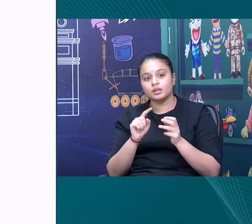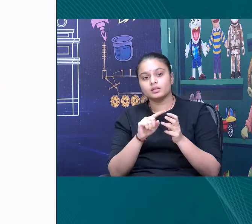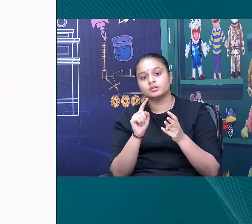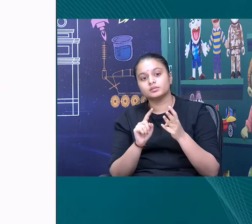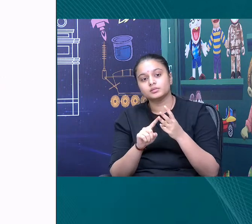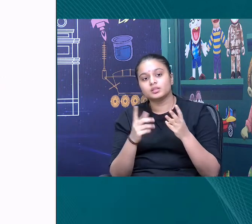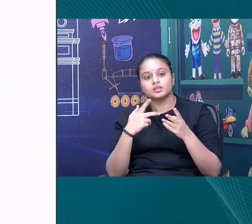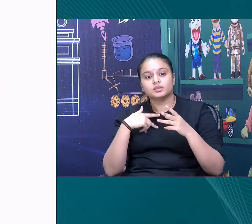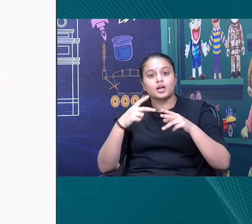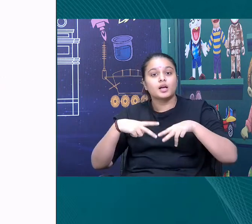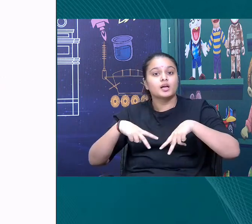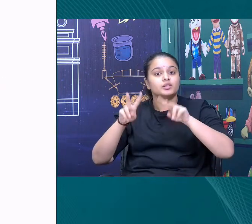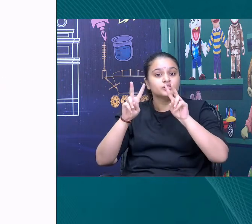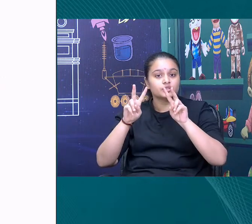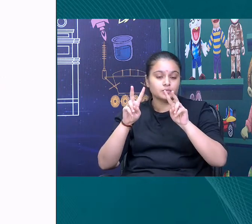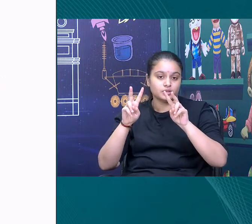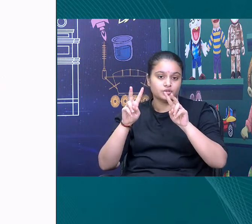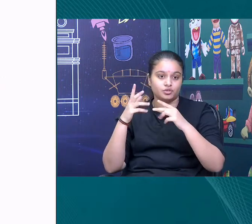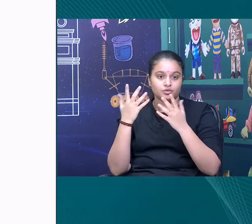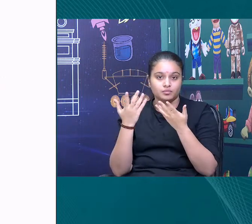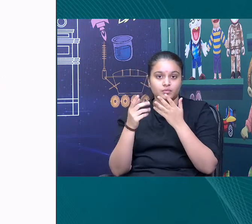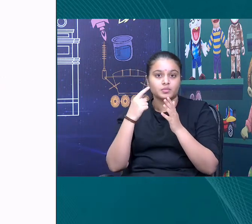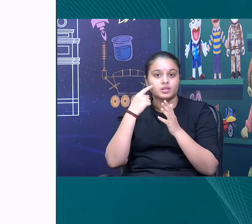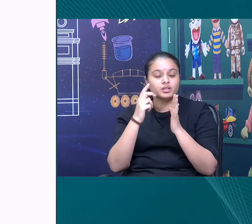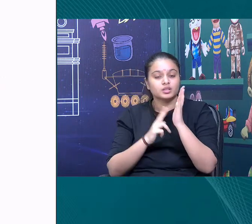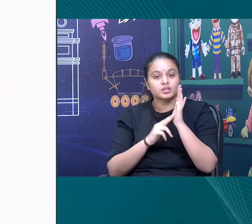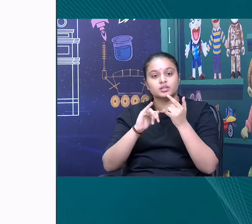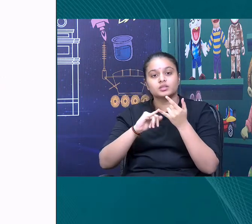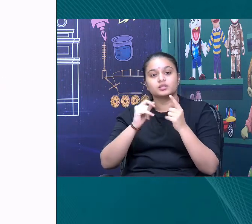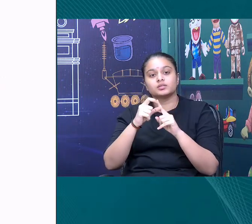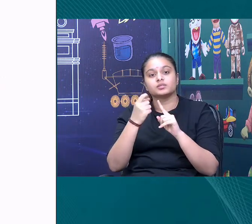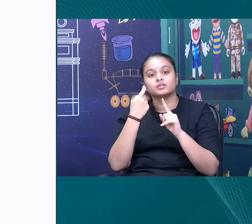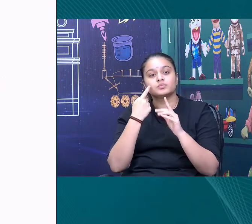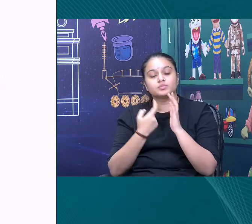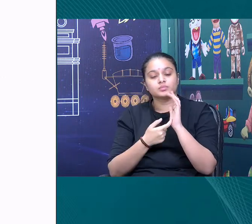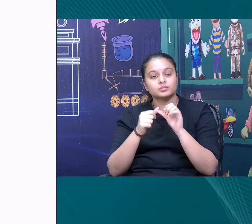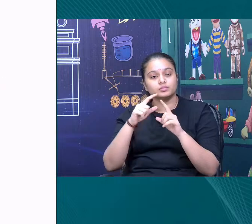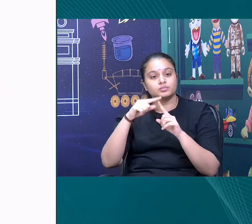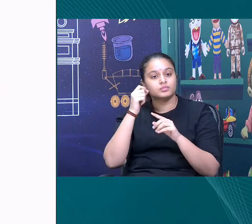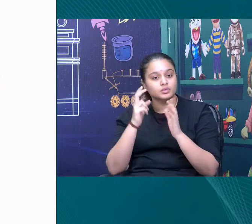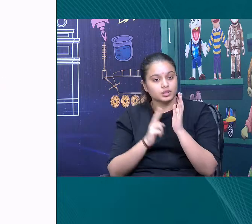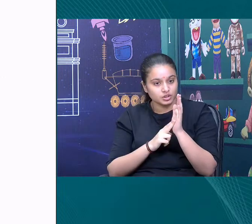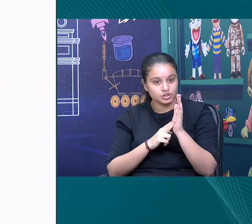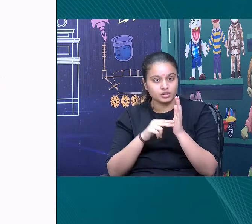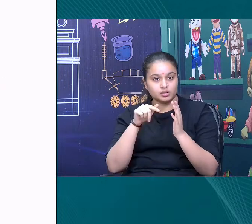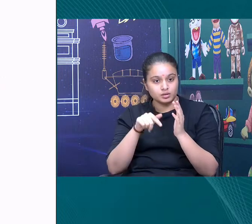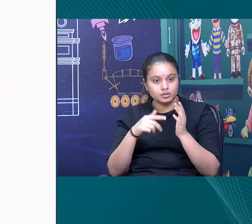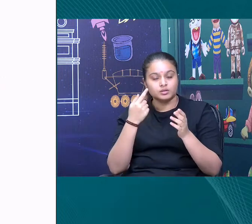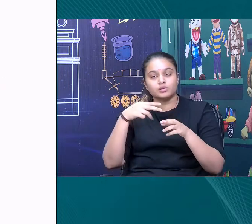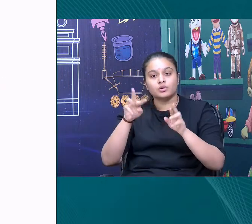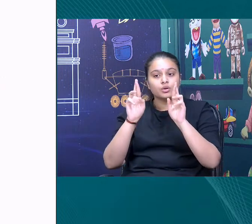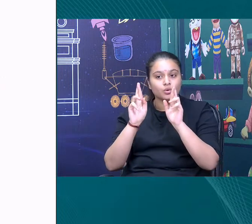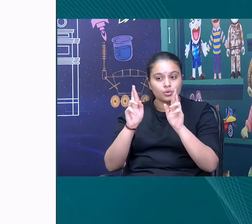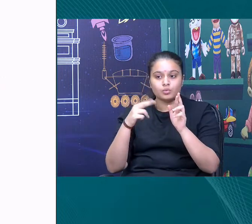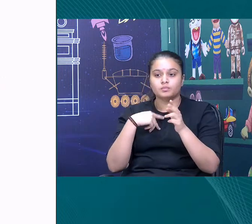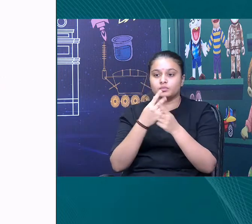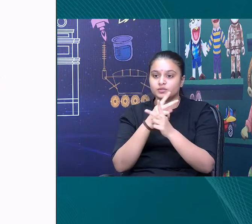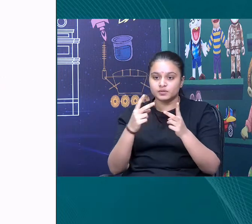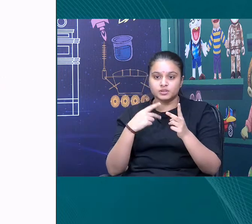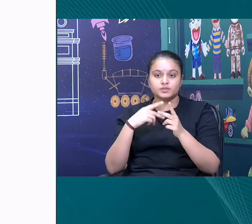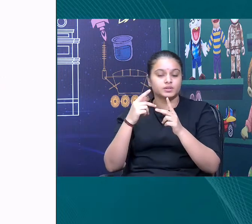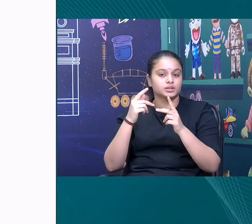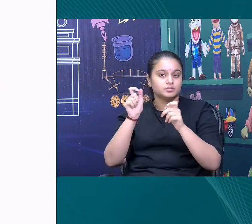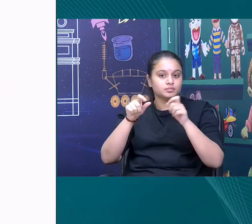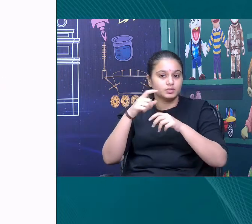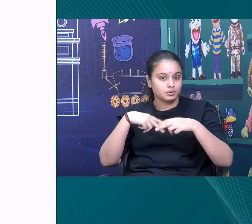inspiration. Firdaus was inspired by Hawking to continue his journey, and he hopes that someone gets inspired by him.